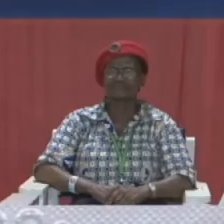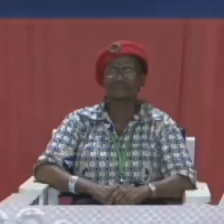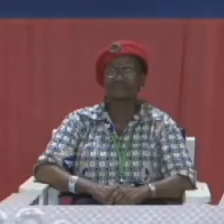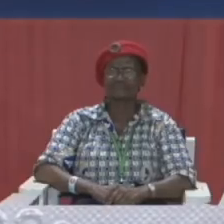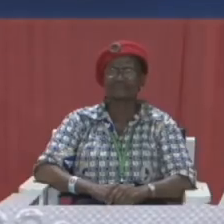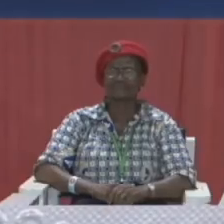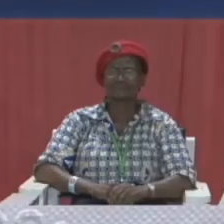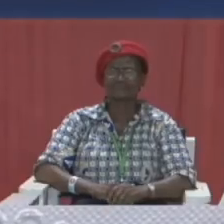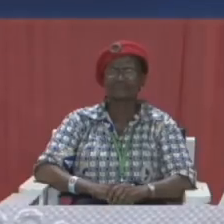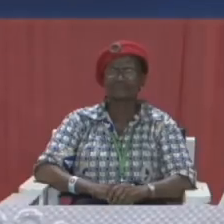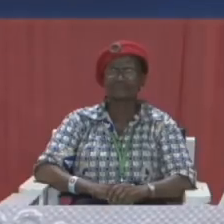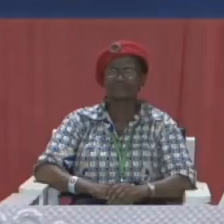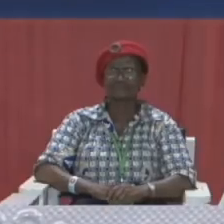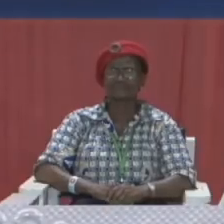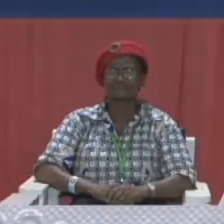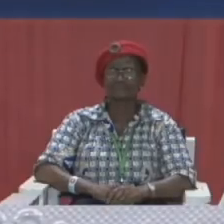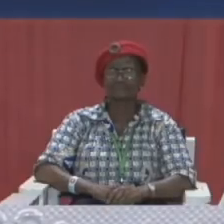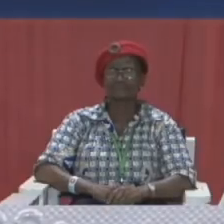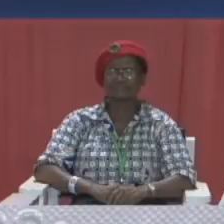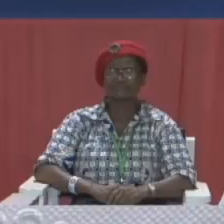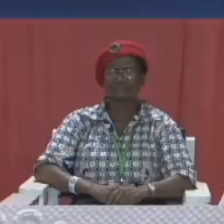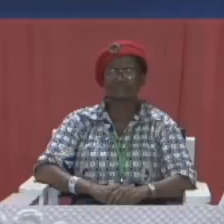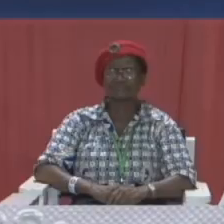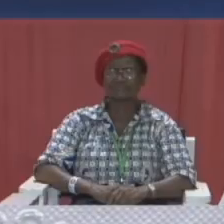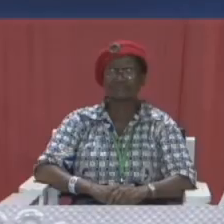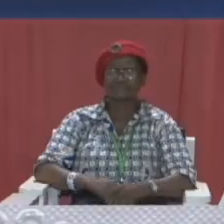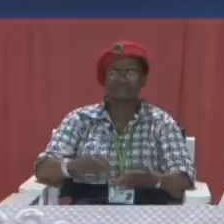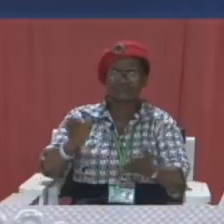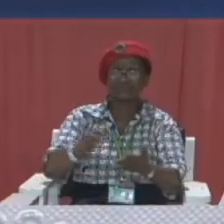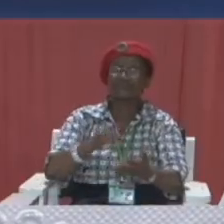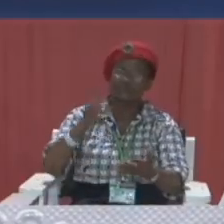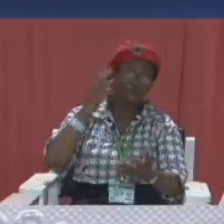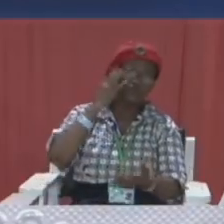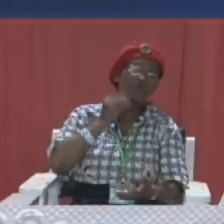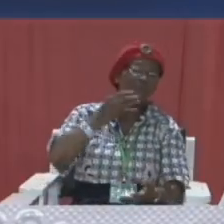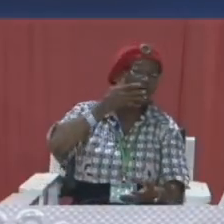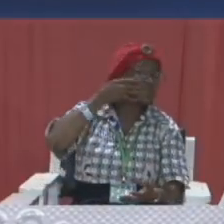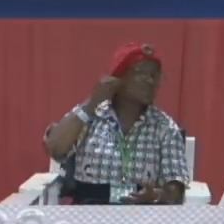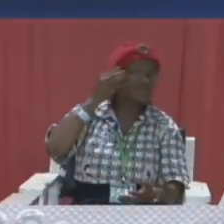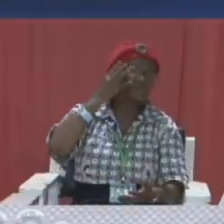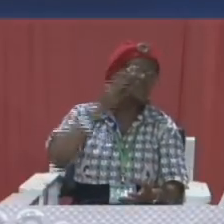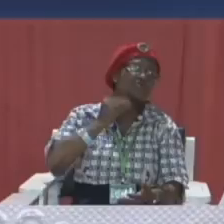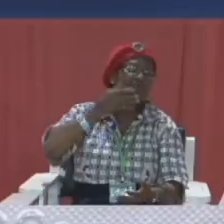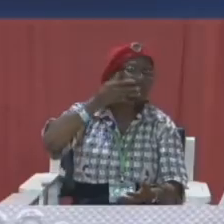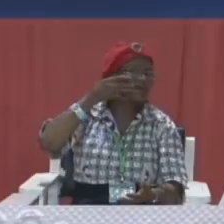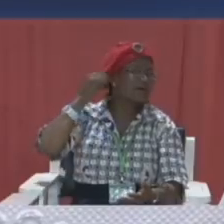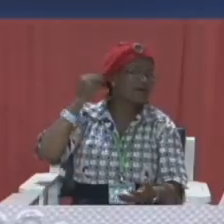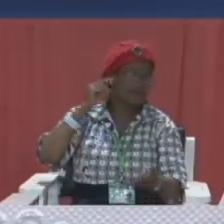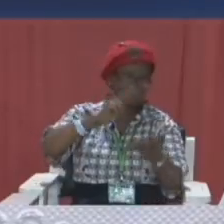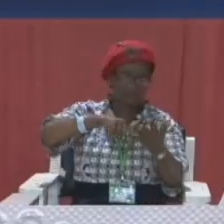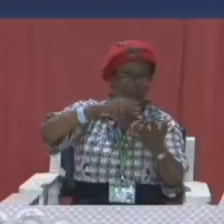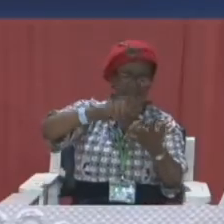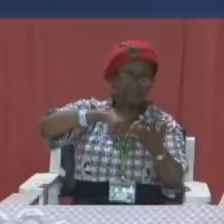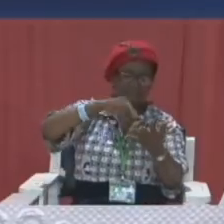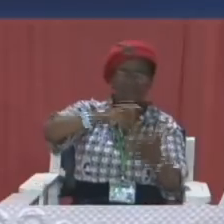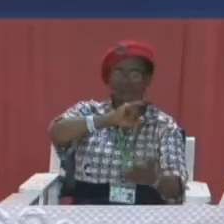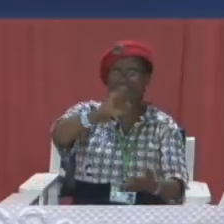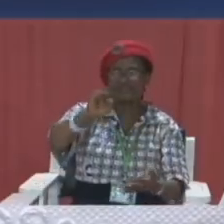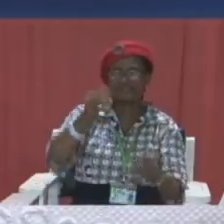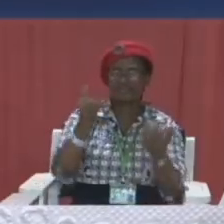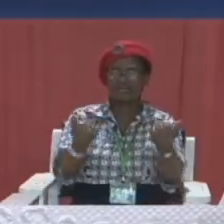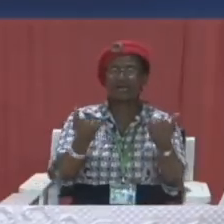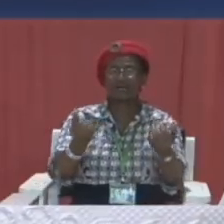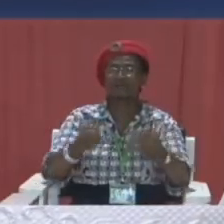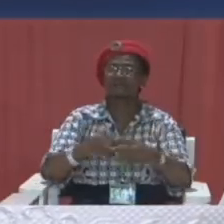fun nitori mimo ni ojo yi fun Oluwa e ma se banuje nitori ayo Oluwa oni agbara yin.